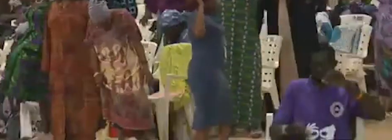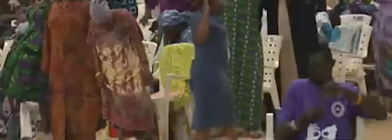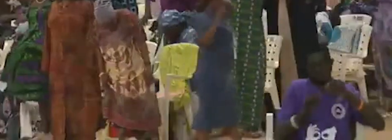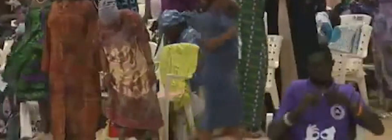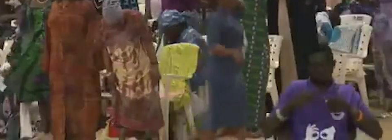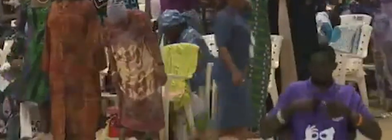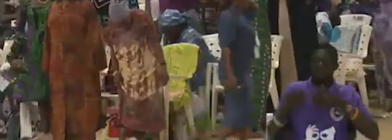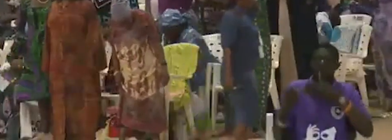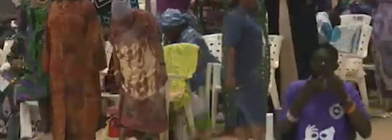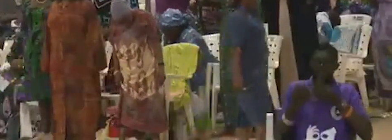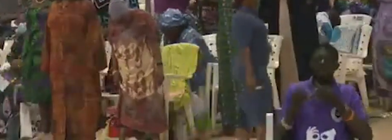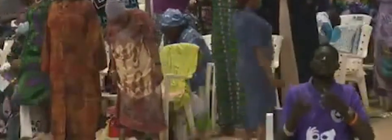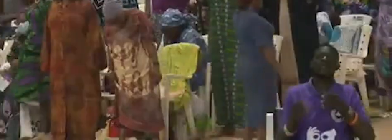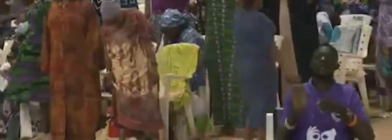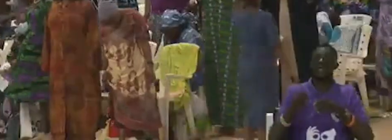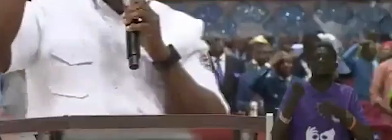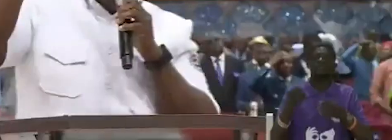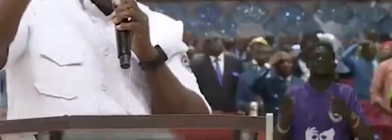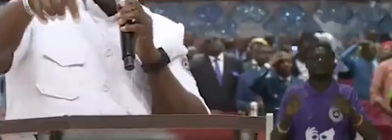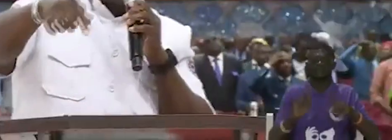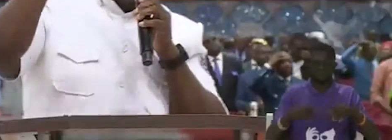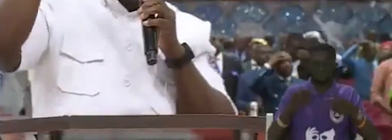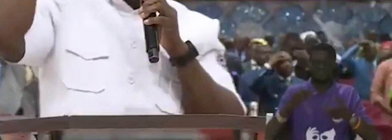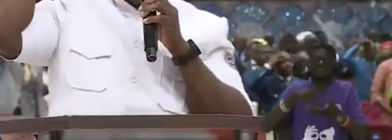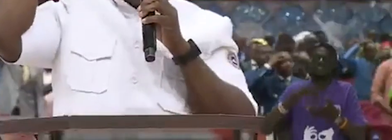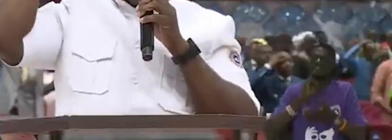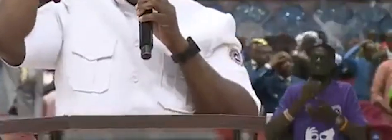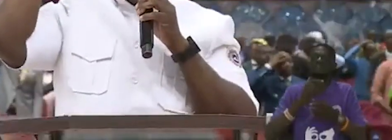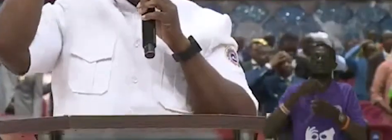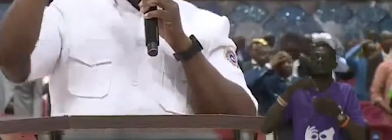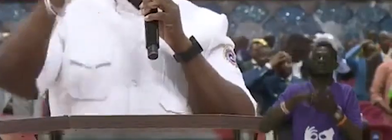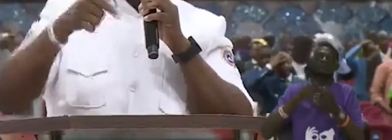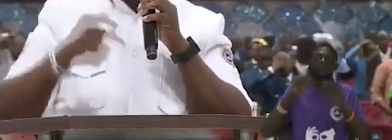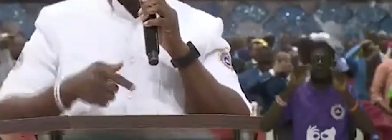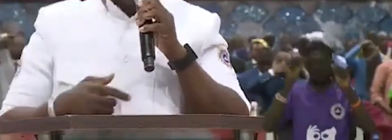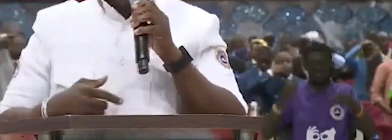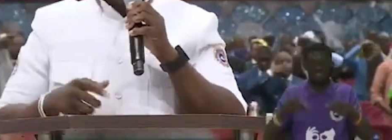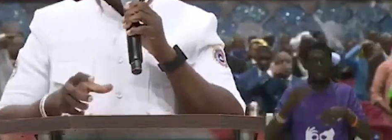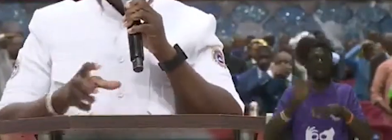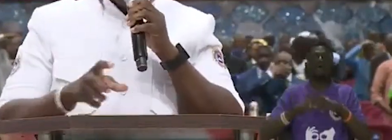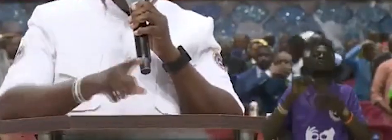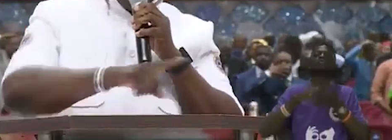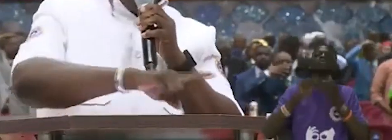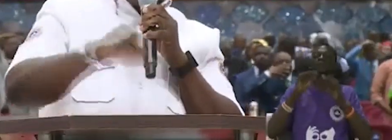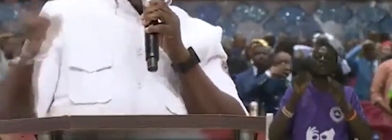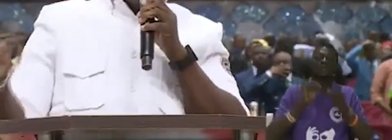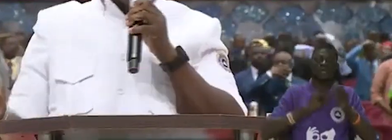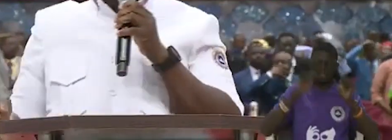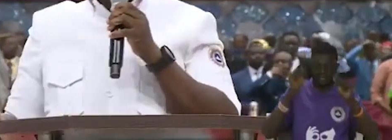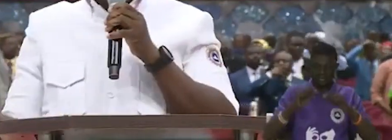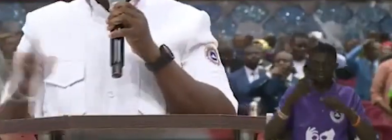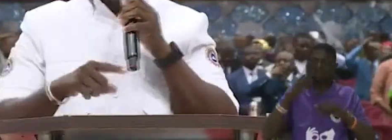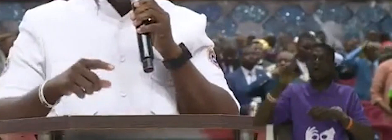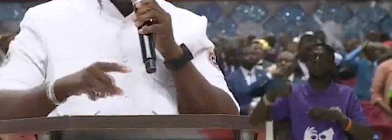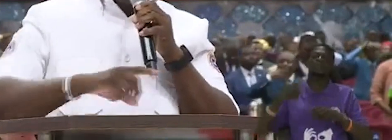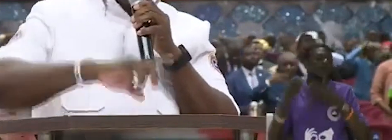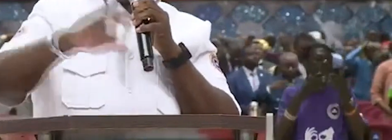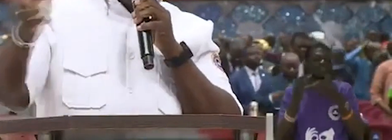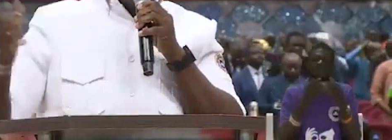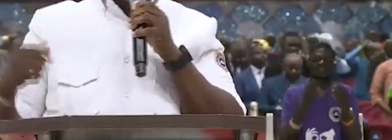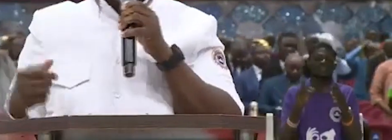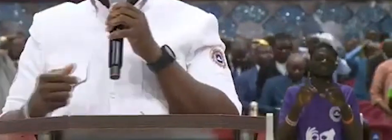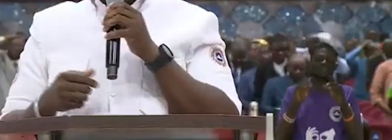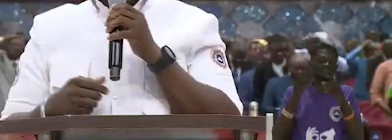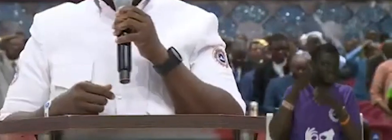Whatever else you have provided, this is this altar, and it's on this altar that I can alter whatever destinies or whatever